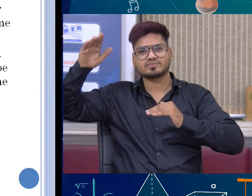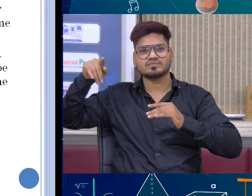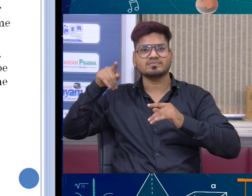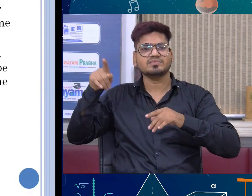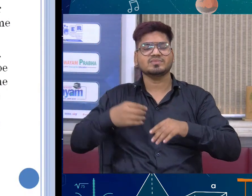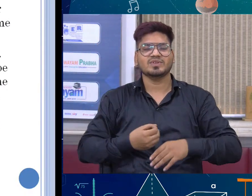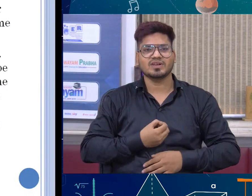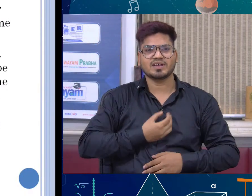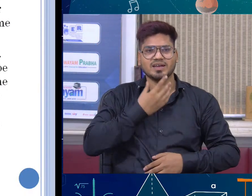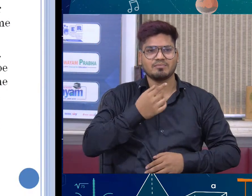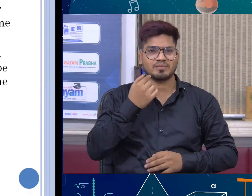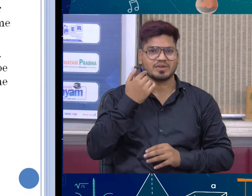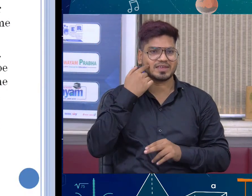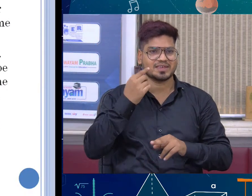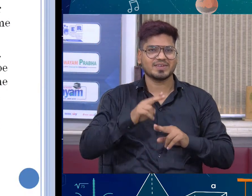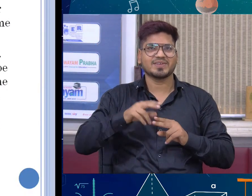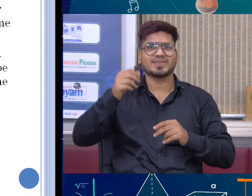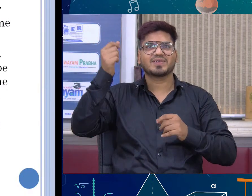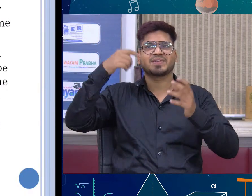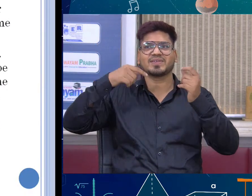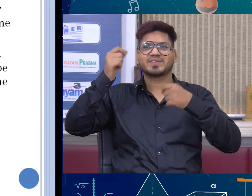so much about getting the rain.